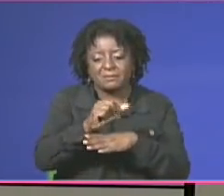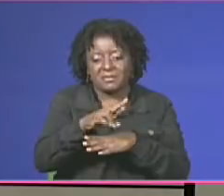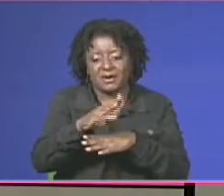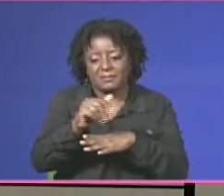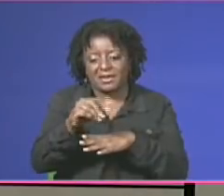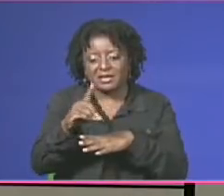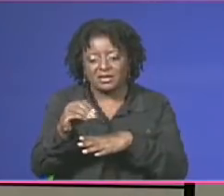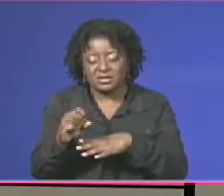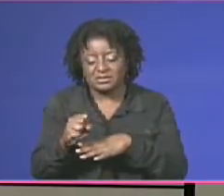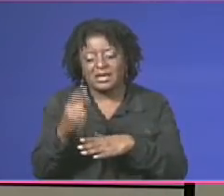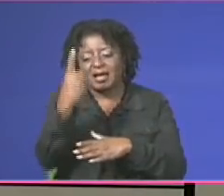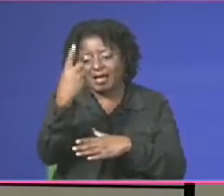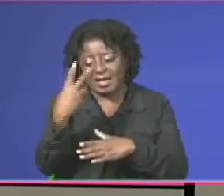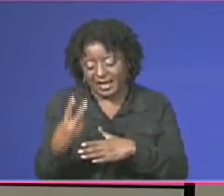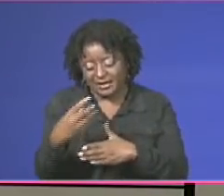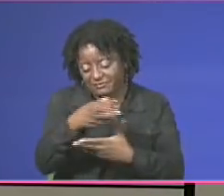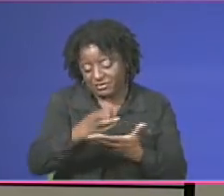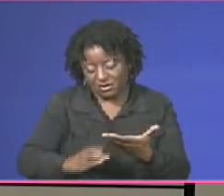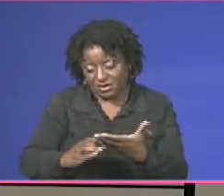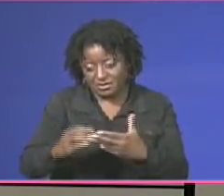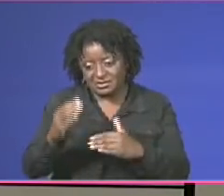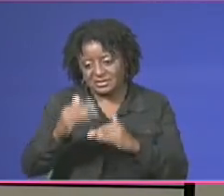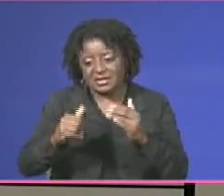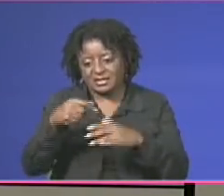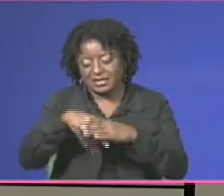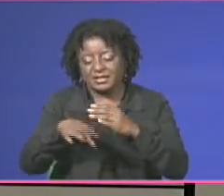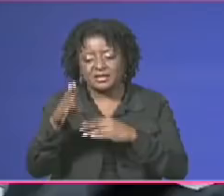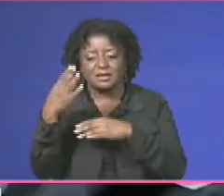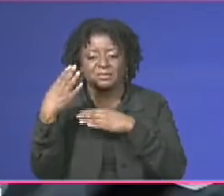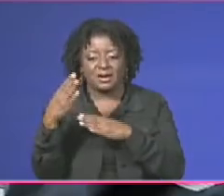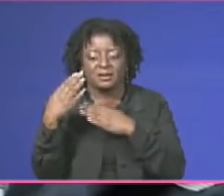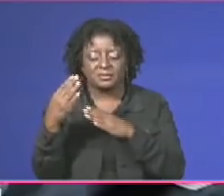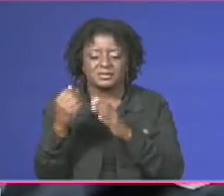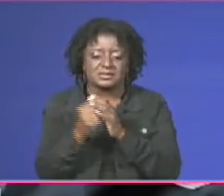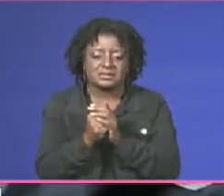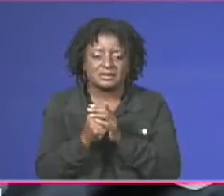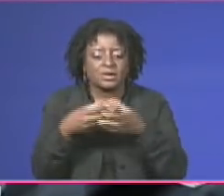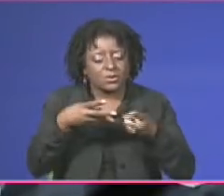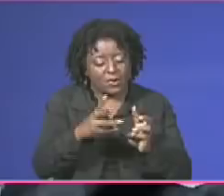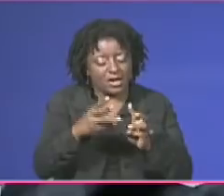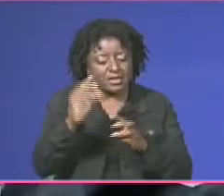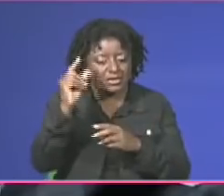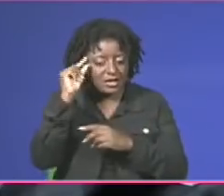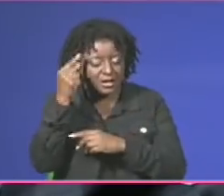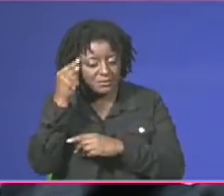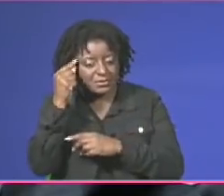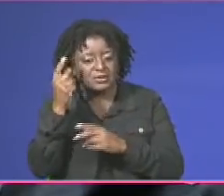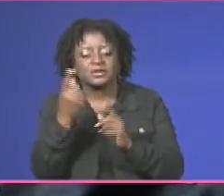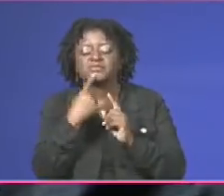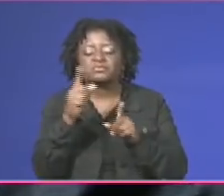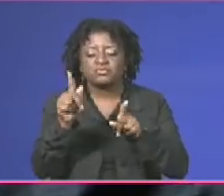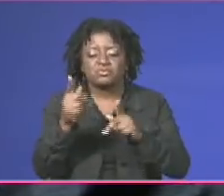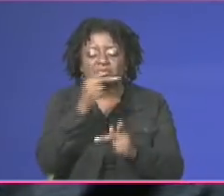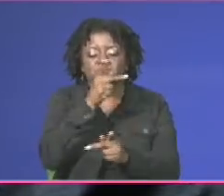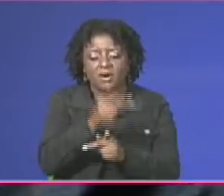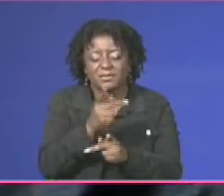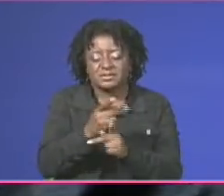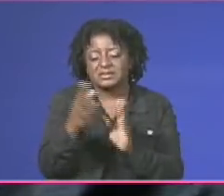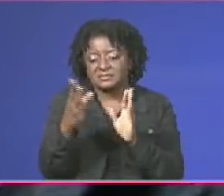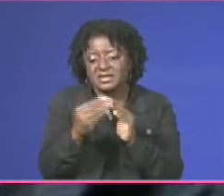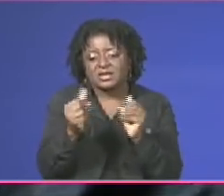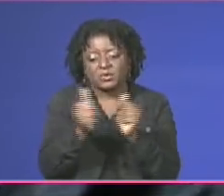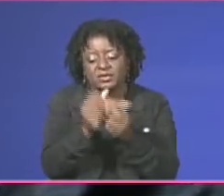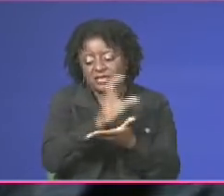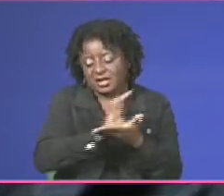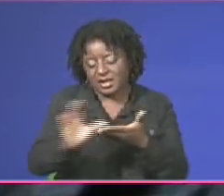half the cost of what they are in the Bahamas, as advertised online. Now, while the government has promised a meeting with the Clearing Banks Association and the